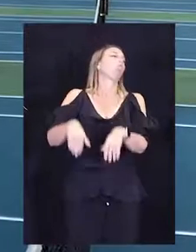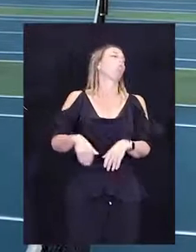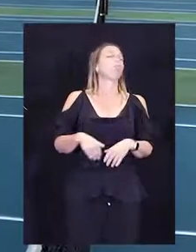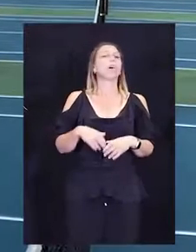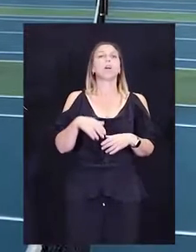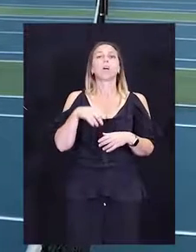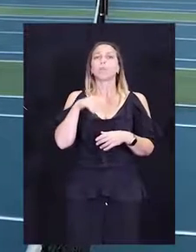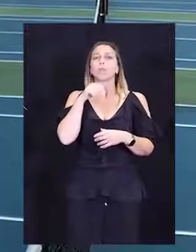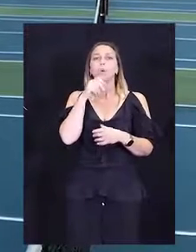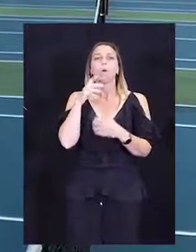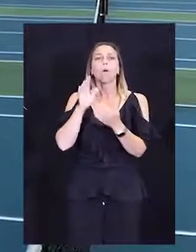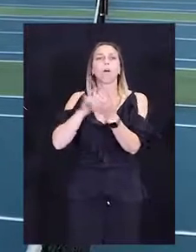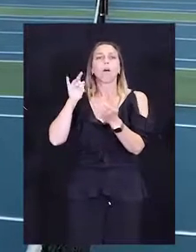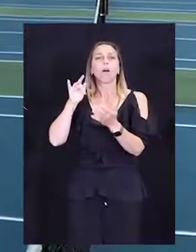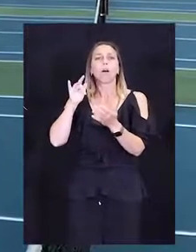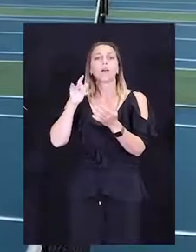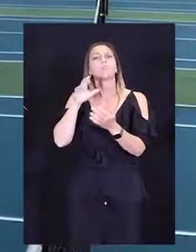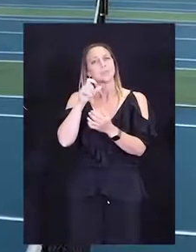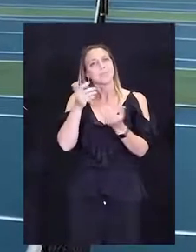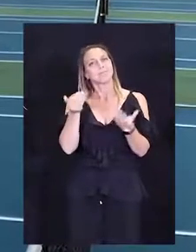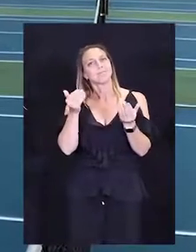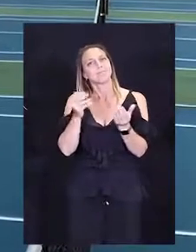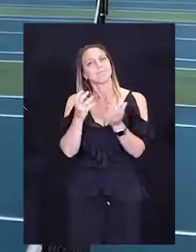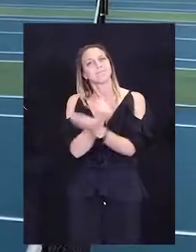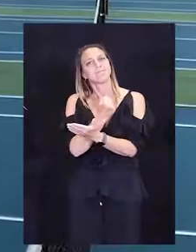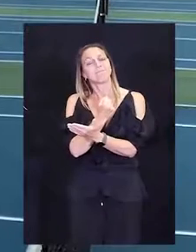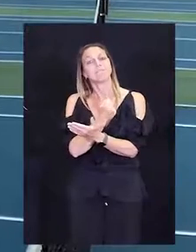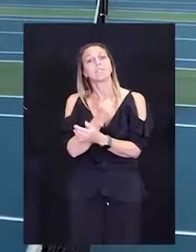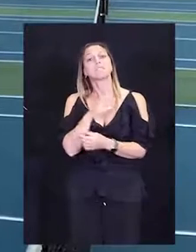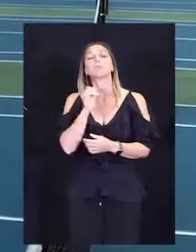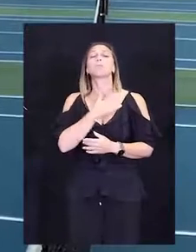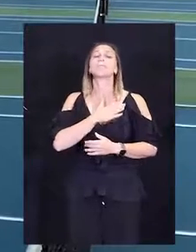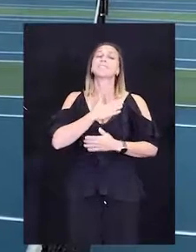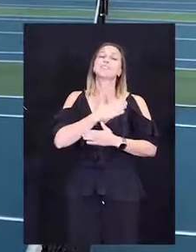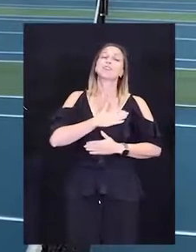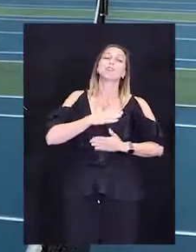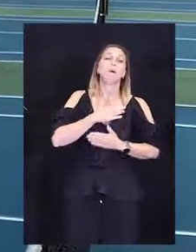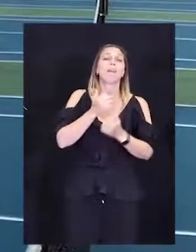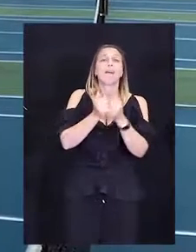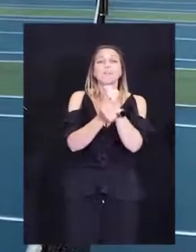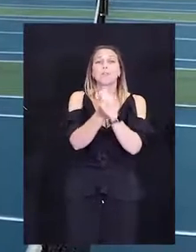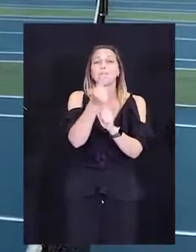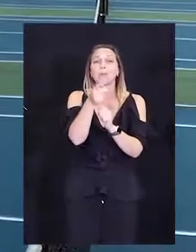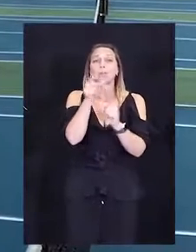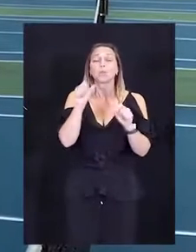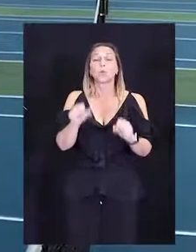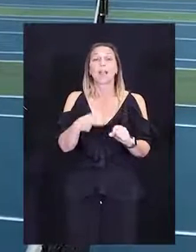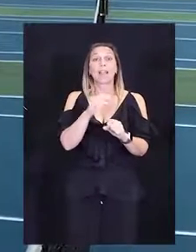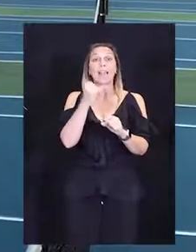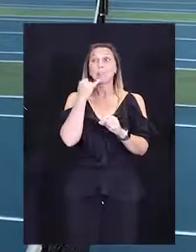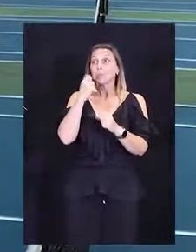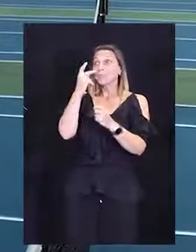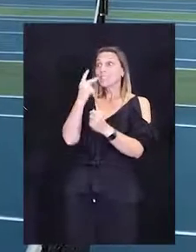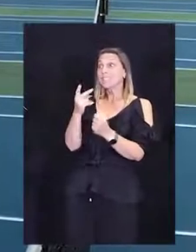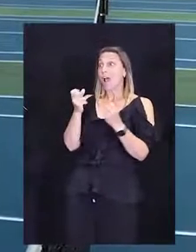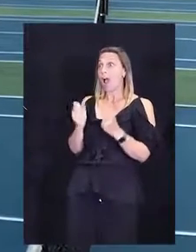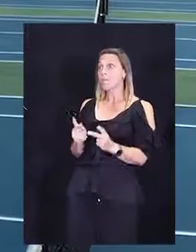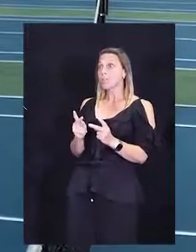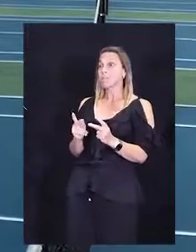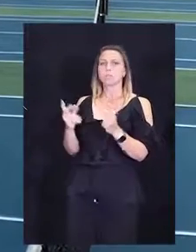until it's gone. So, let's make sure to enjoy every moment that we get. And when an opportunity arises, let's seize